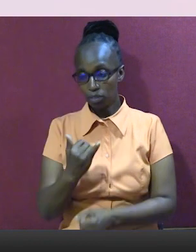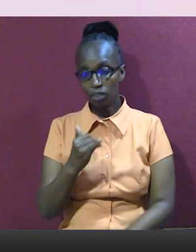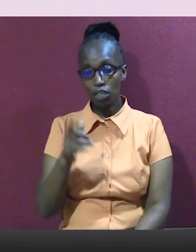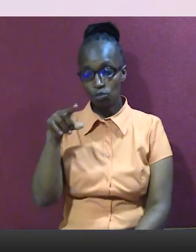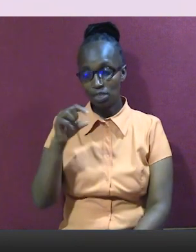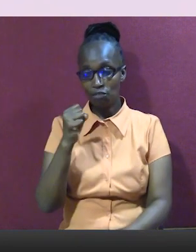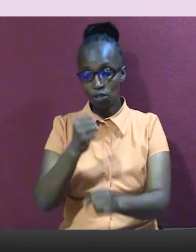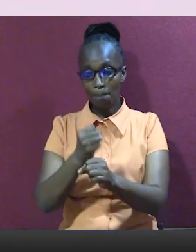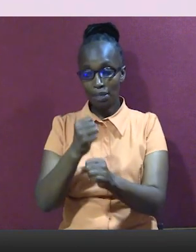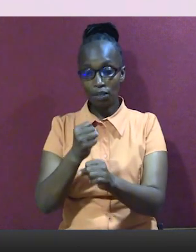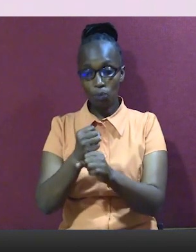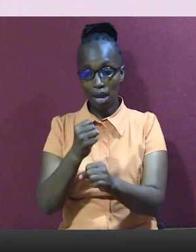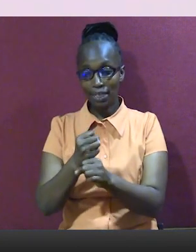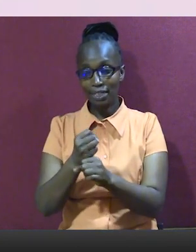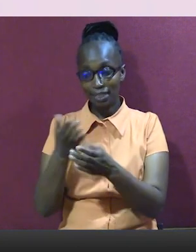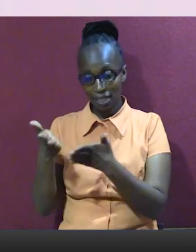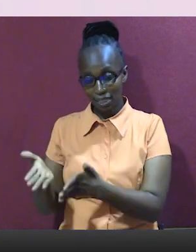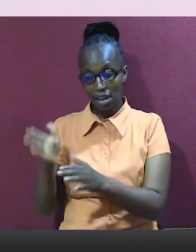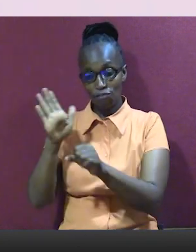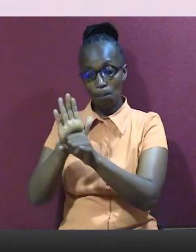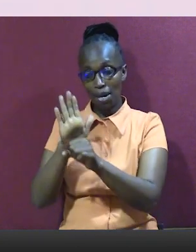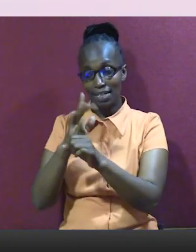because you have been working for many years.